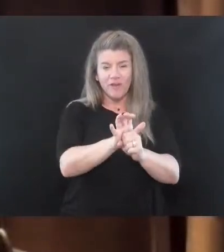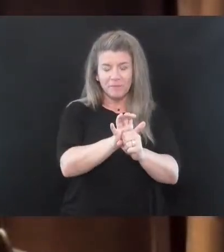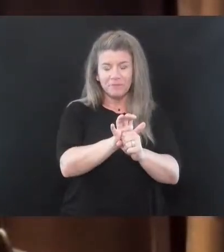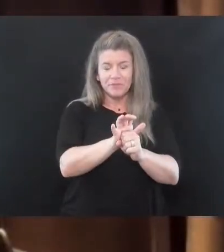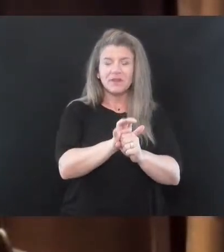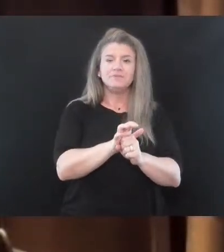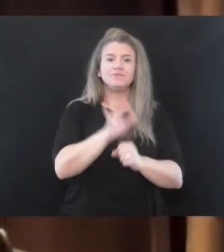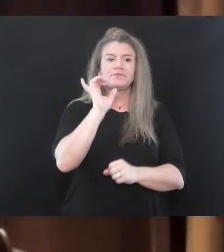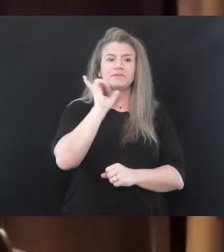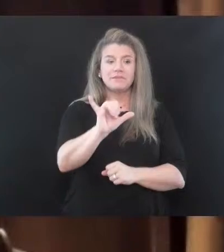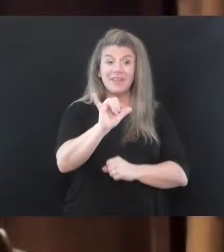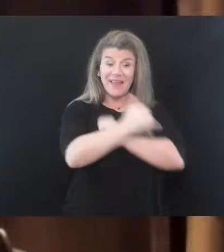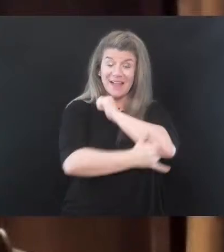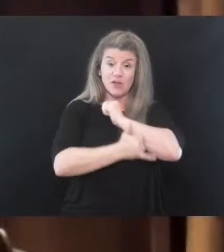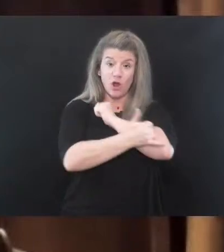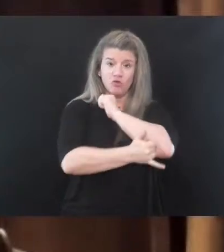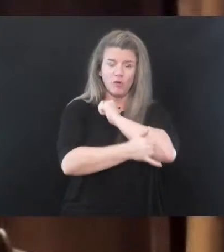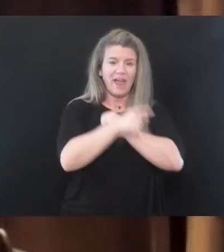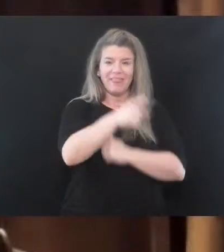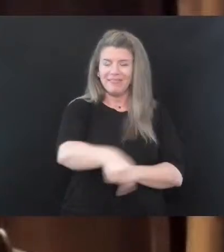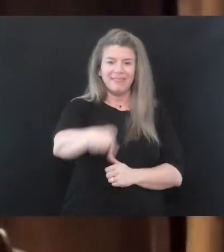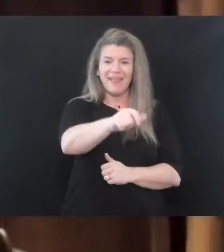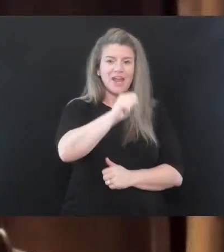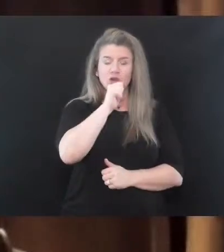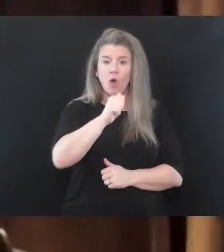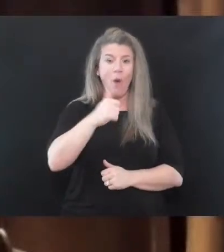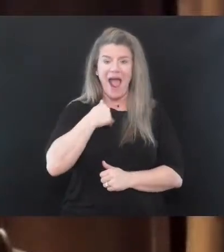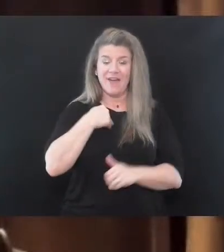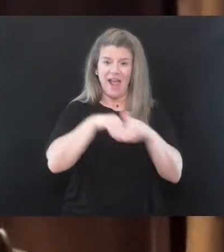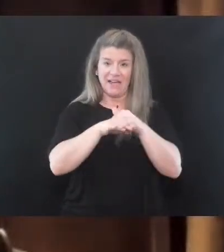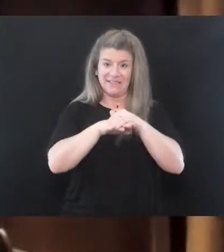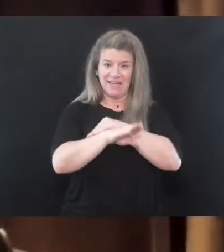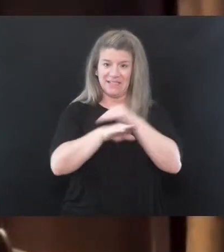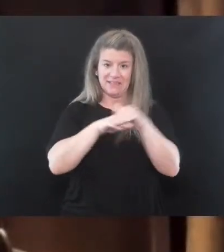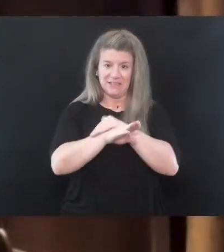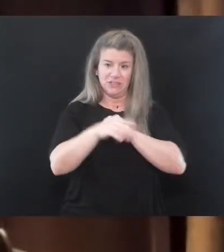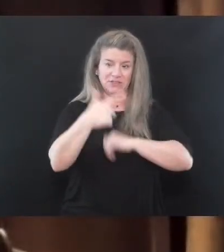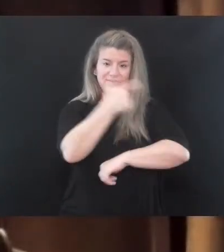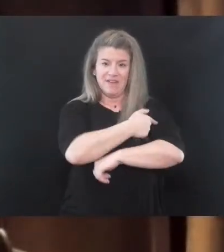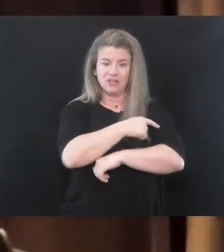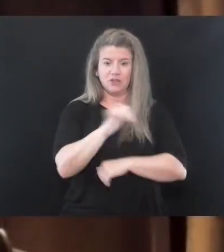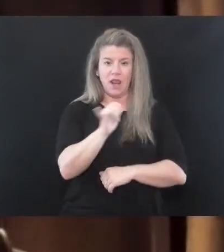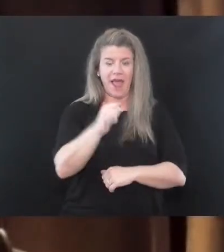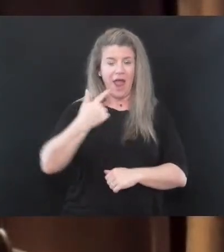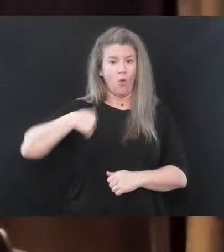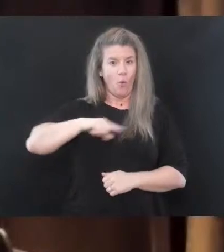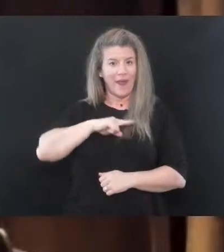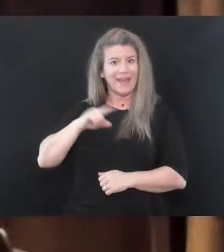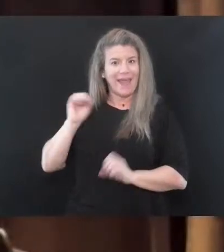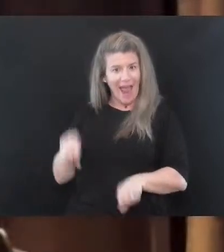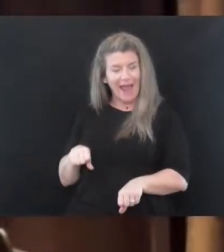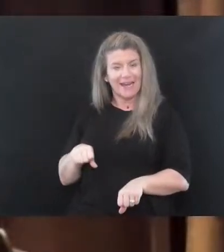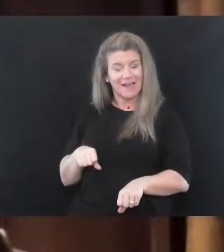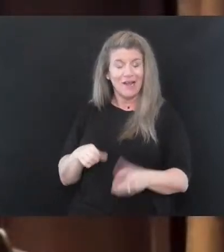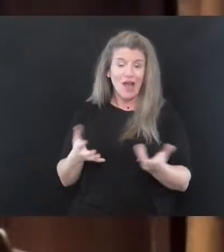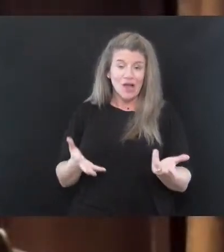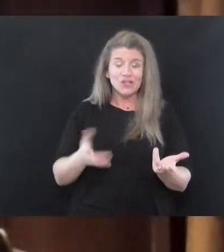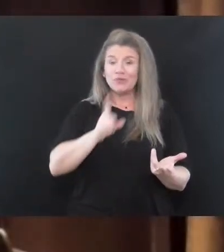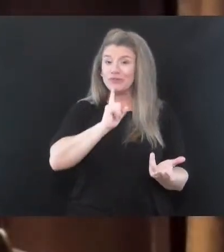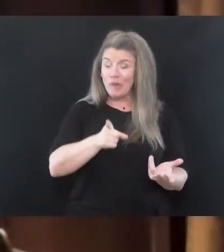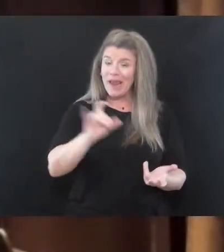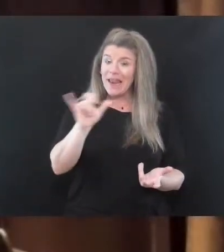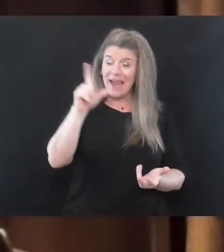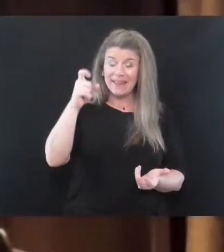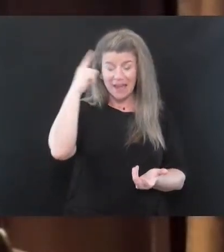is a country that doesn't have access to the vaccinations as much as we do. So it really is, as the